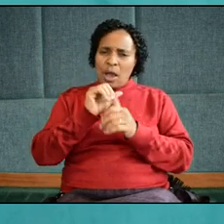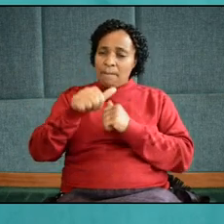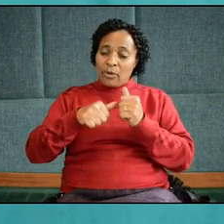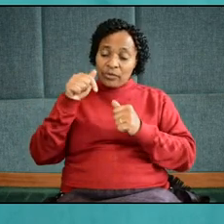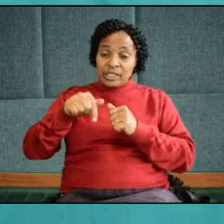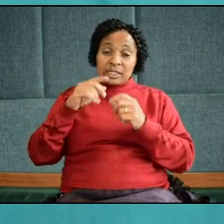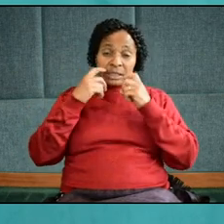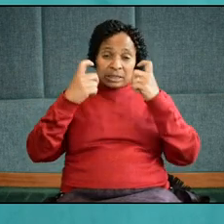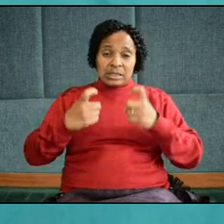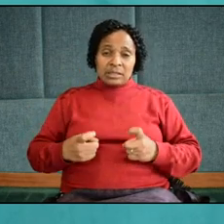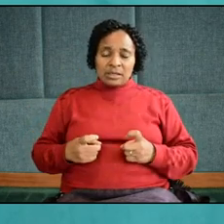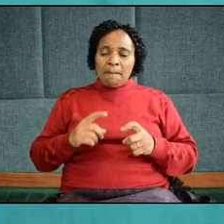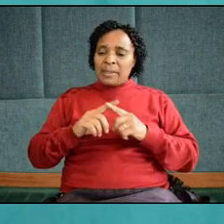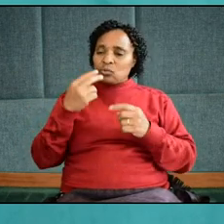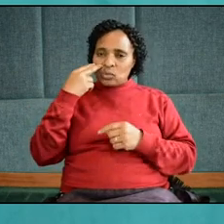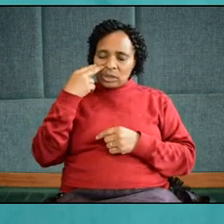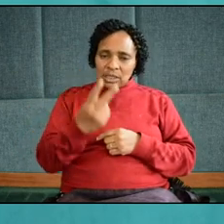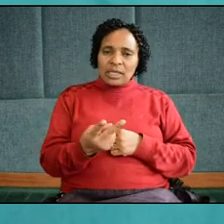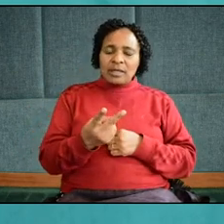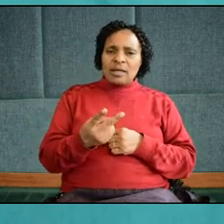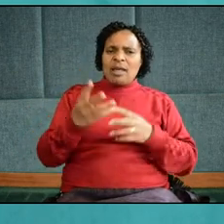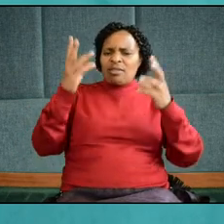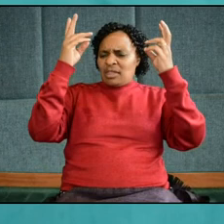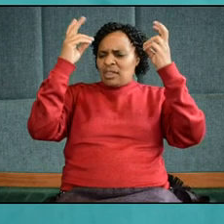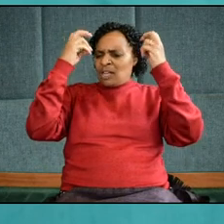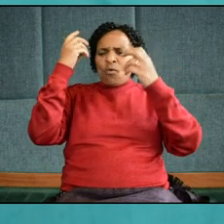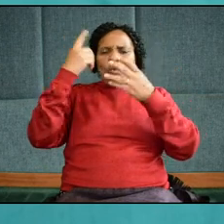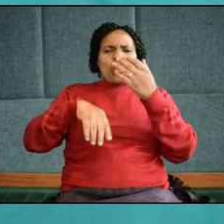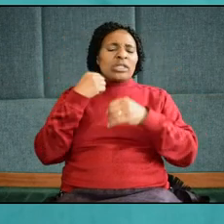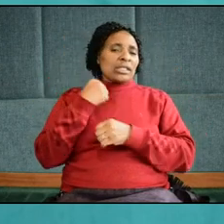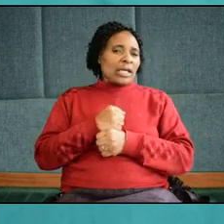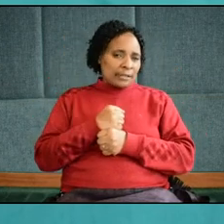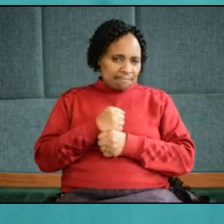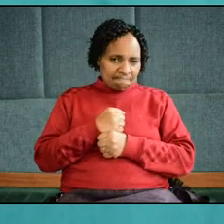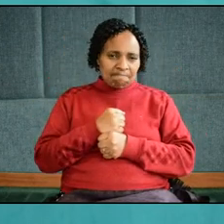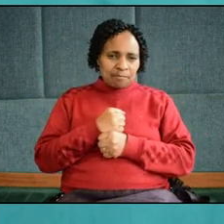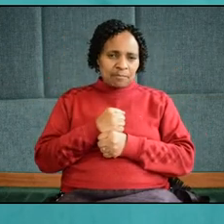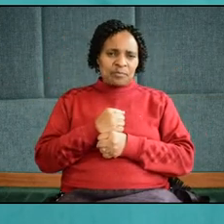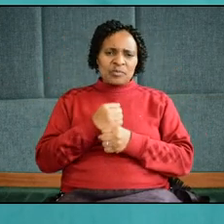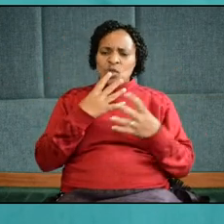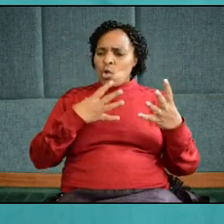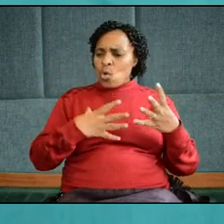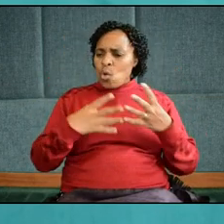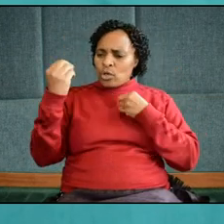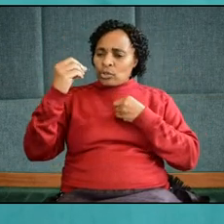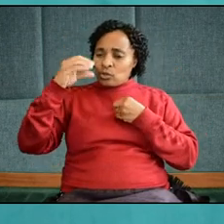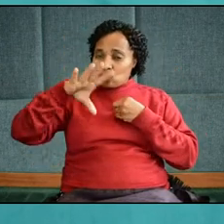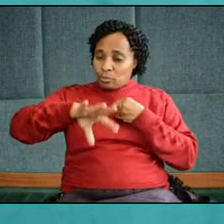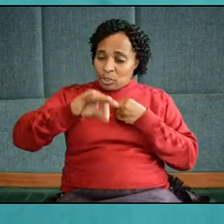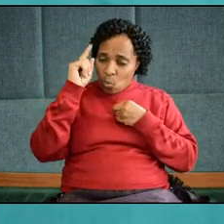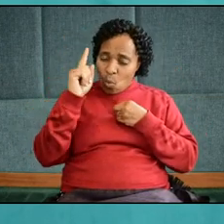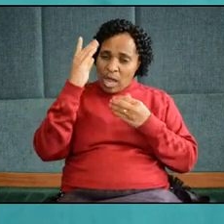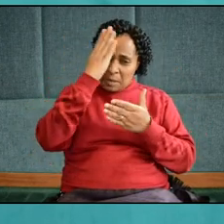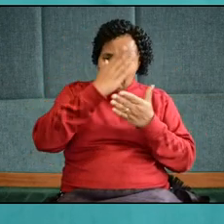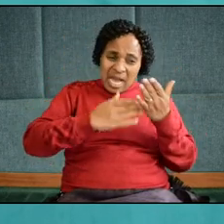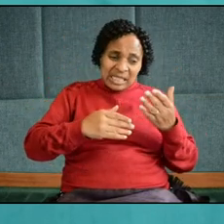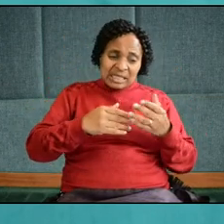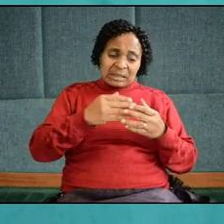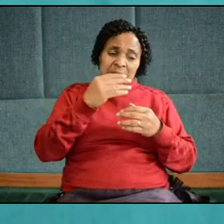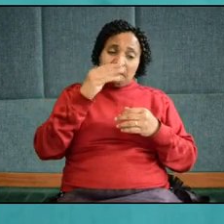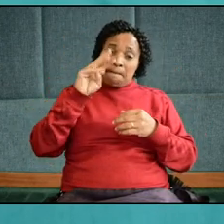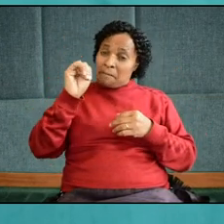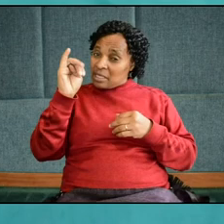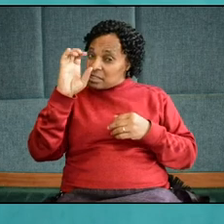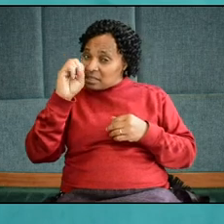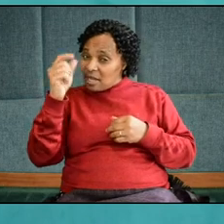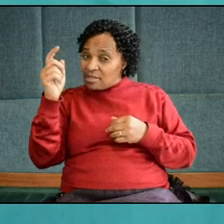in the flashlight. As you see, the devil, what he does, he's going to pick that one bad seed, as Misatia said, that one